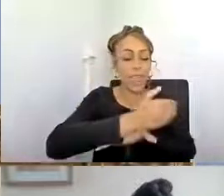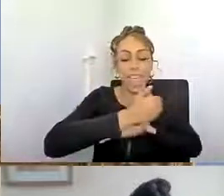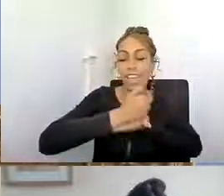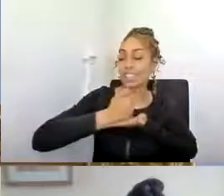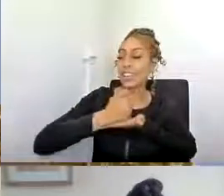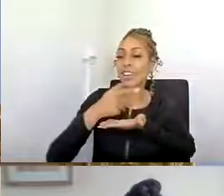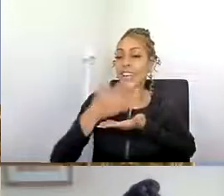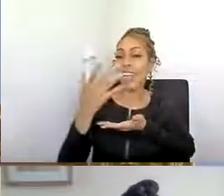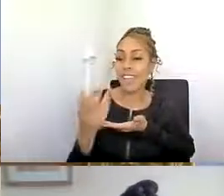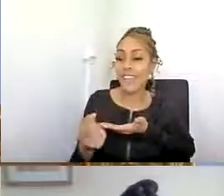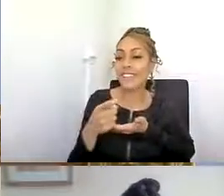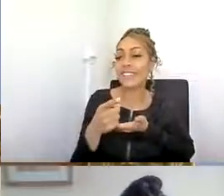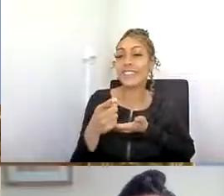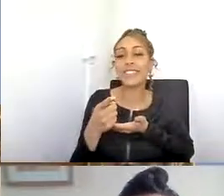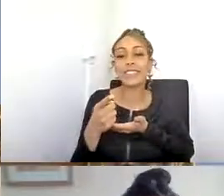that, we have